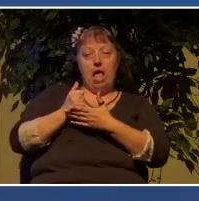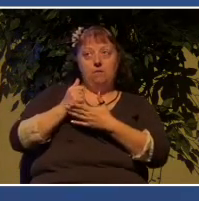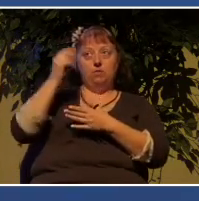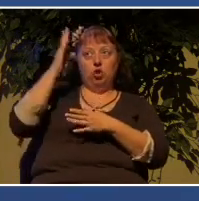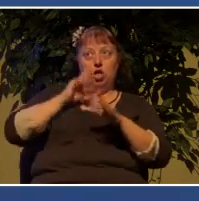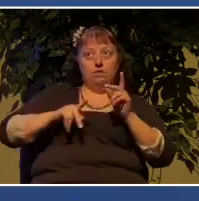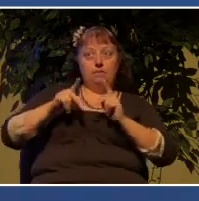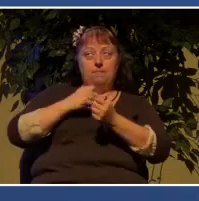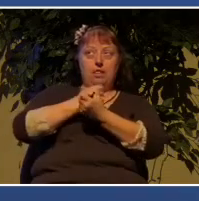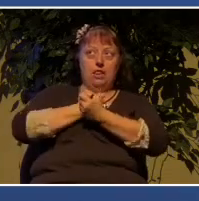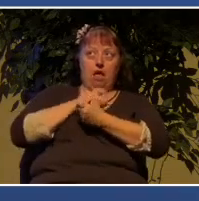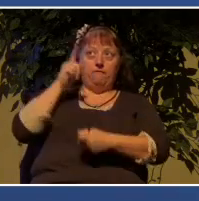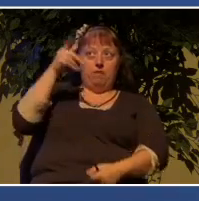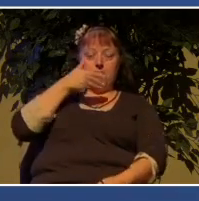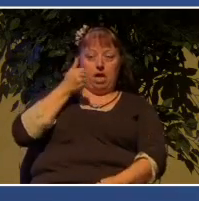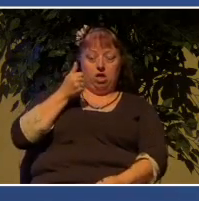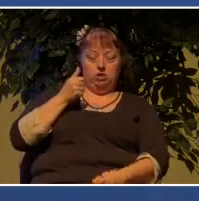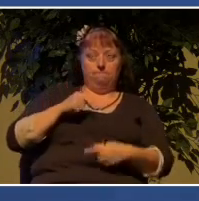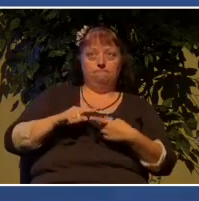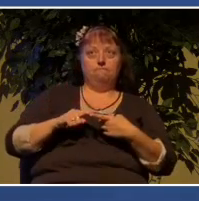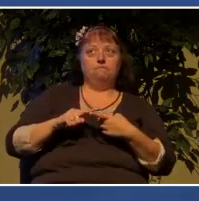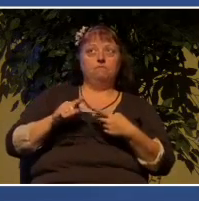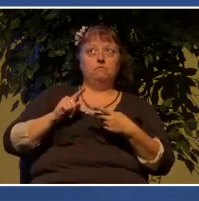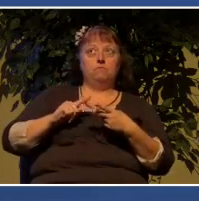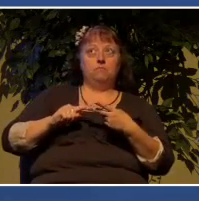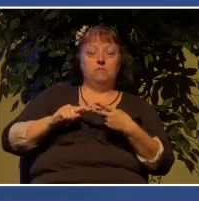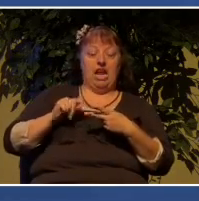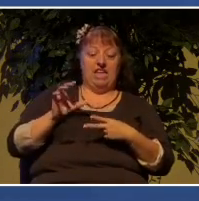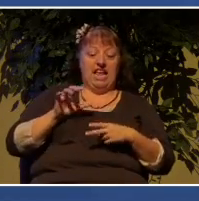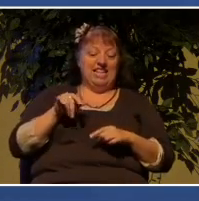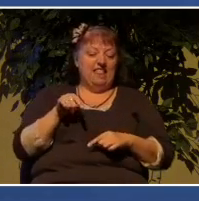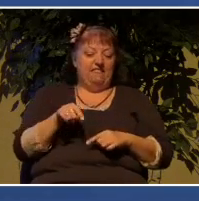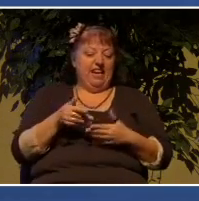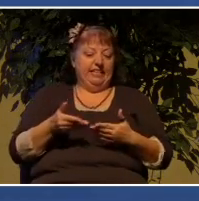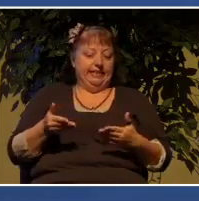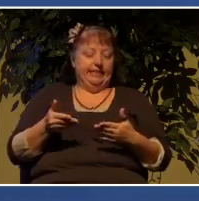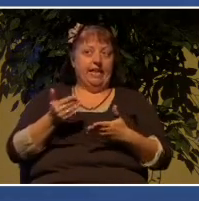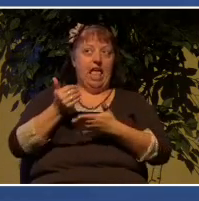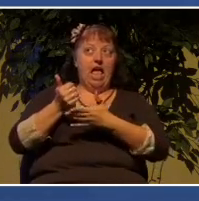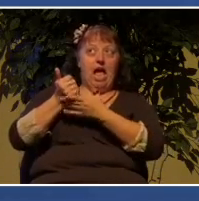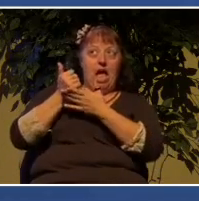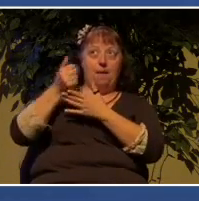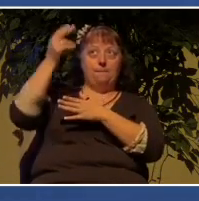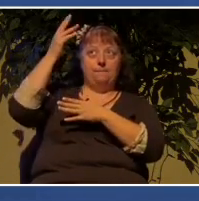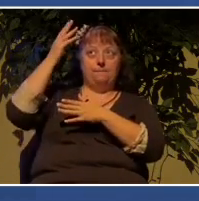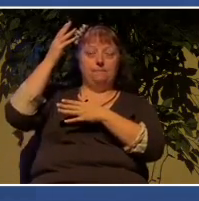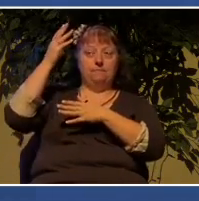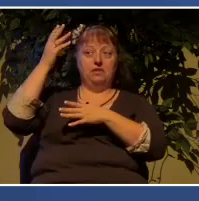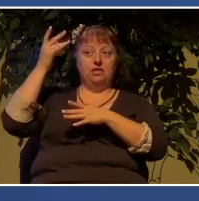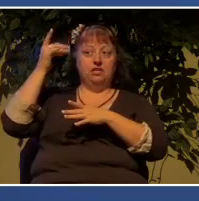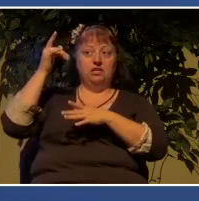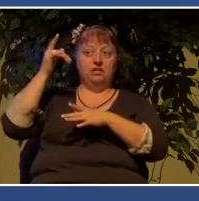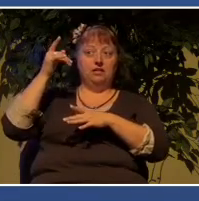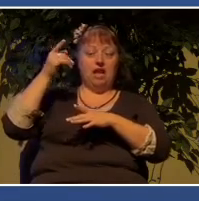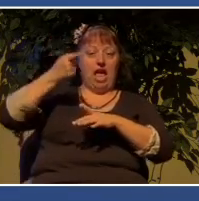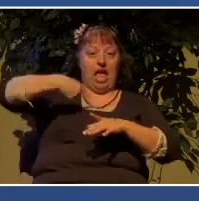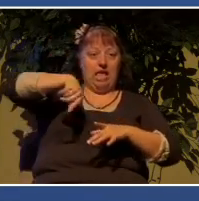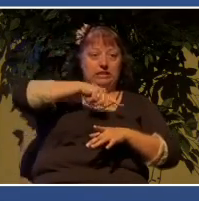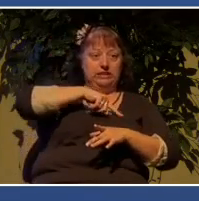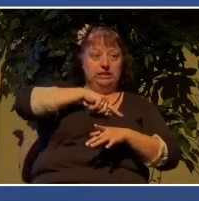help God's people to love each other better? And if the answer to that is